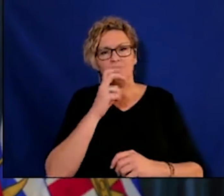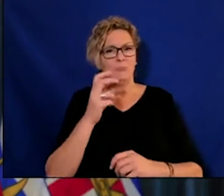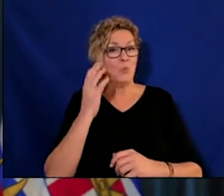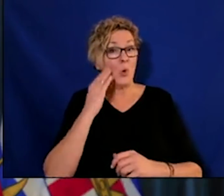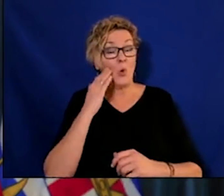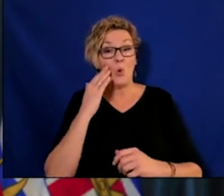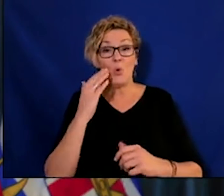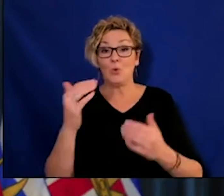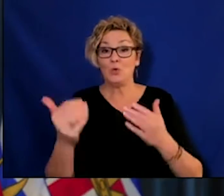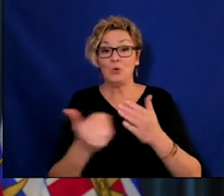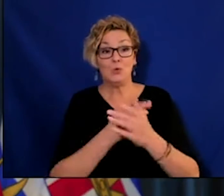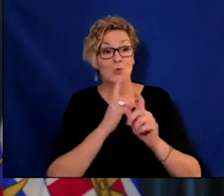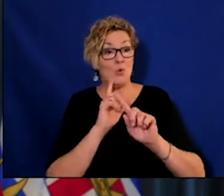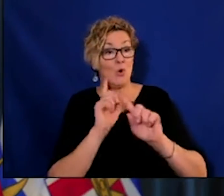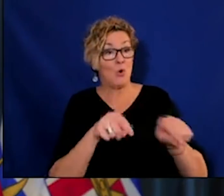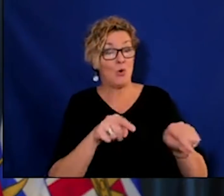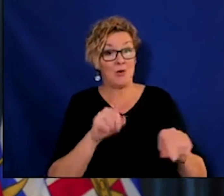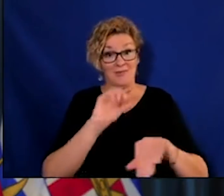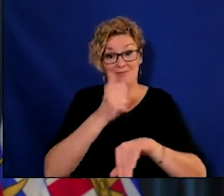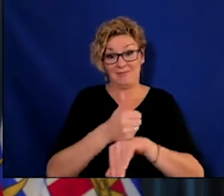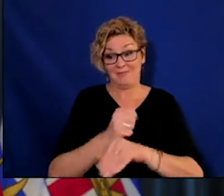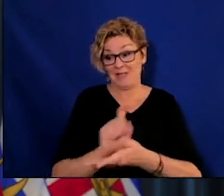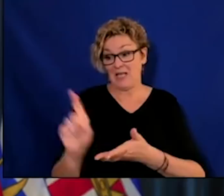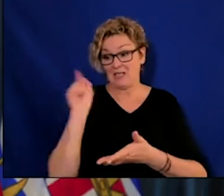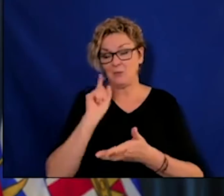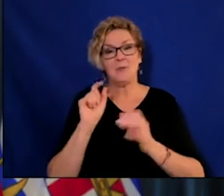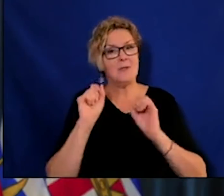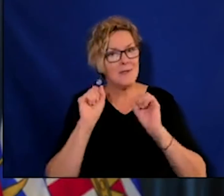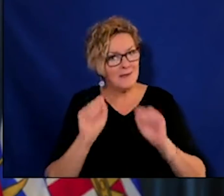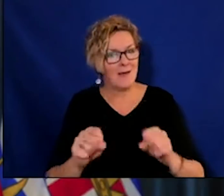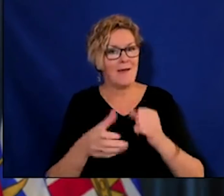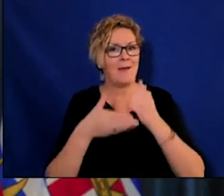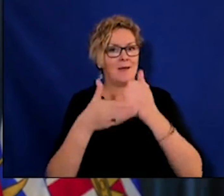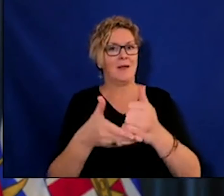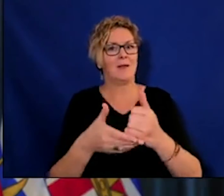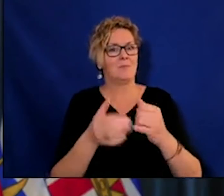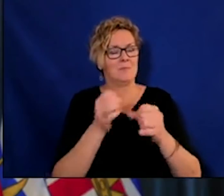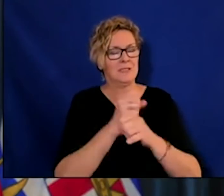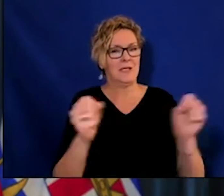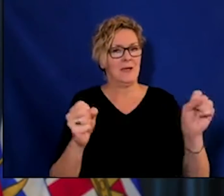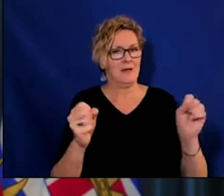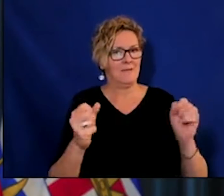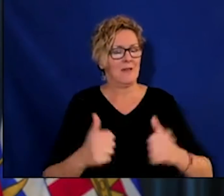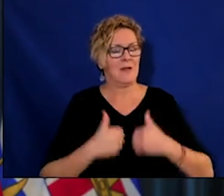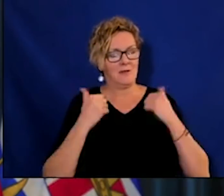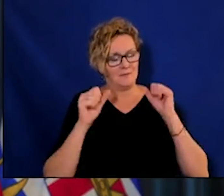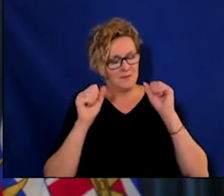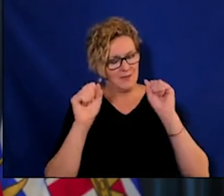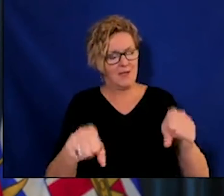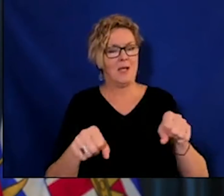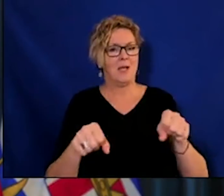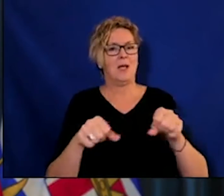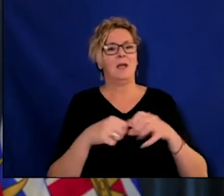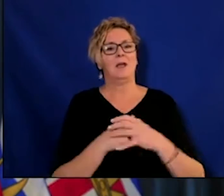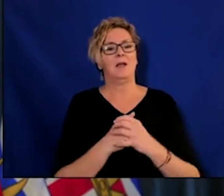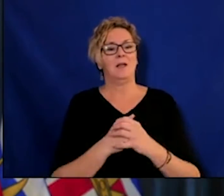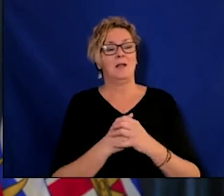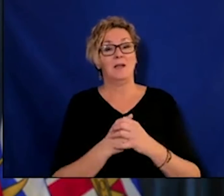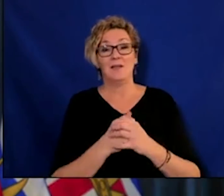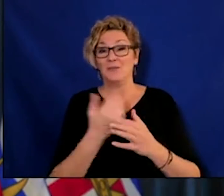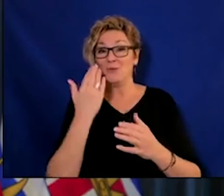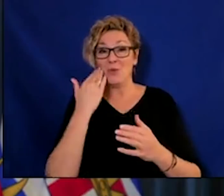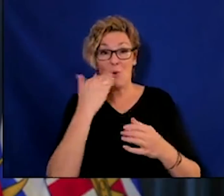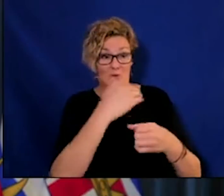there's no litigation launched by COVID-19 as to whether it infects us at one age or another. There's no arguing